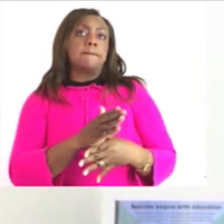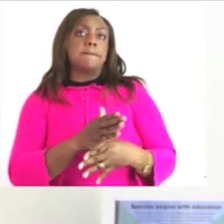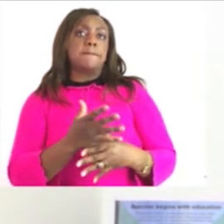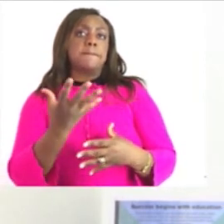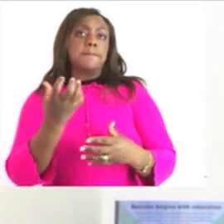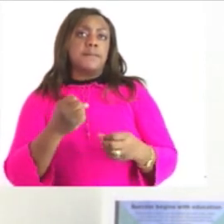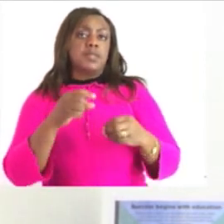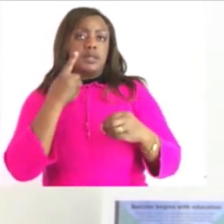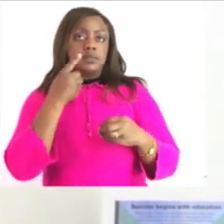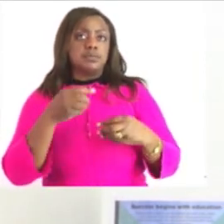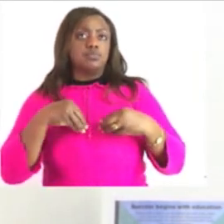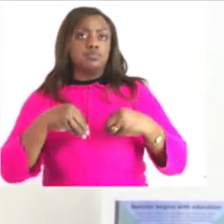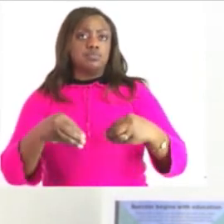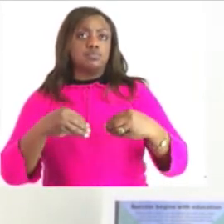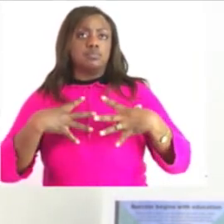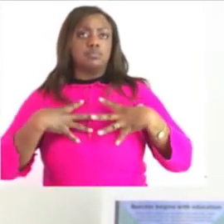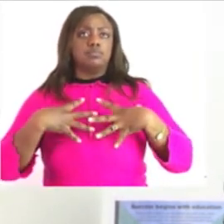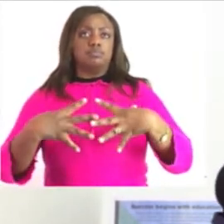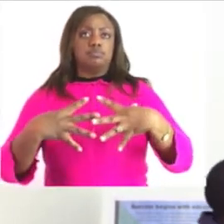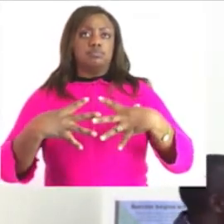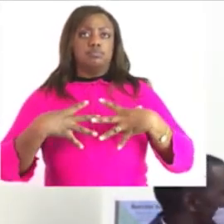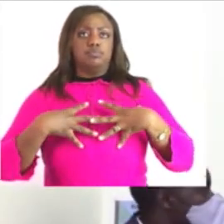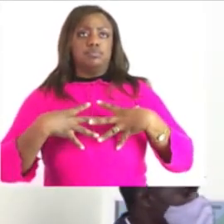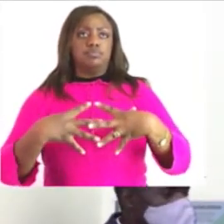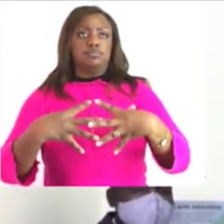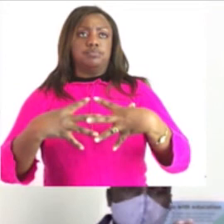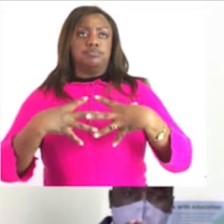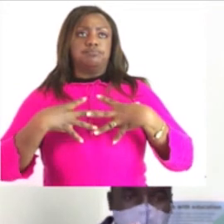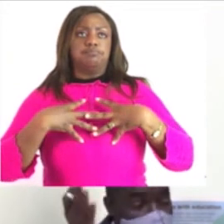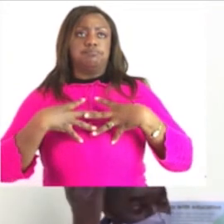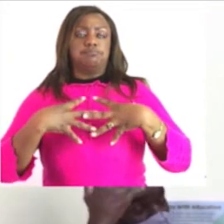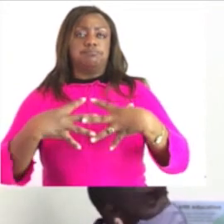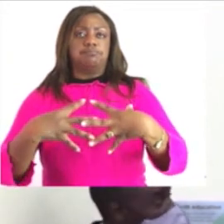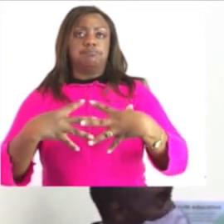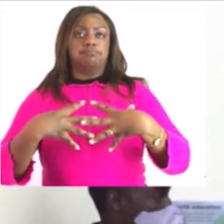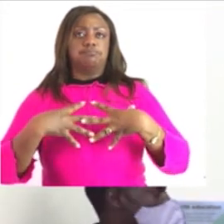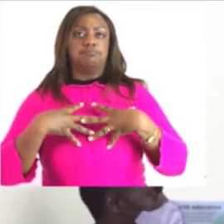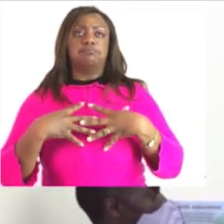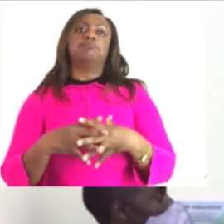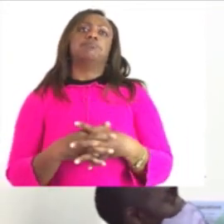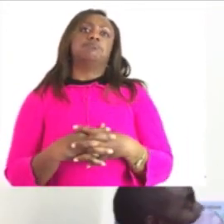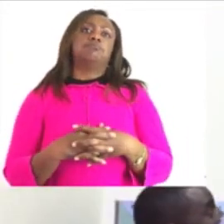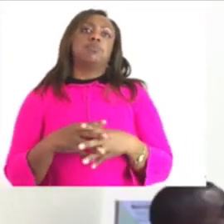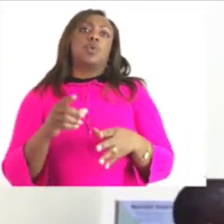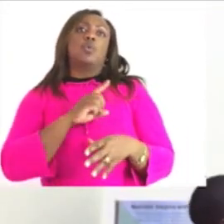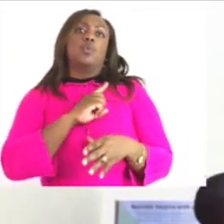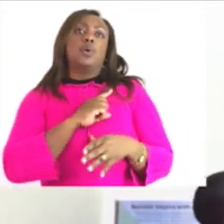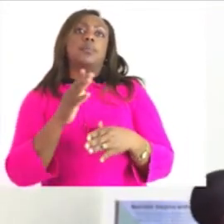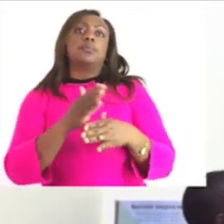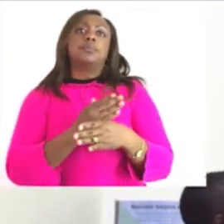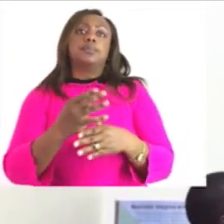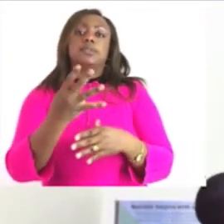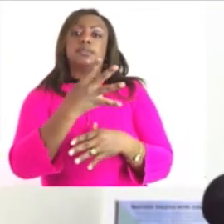You have to look at the chest because the side of the chest should change in the sense that the air goes in, having enough